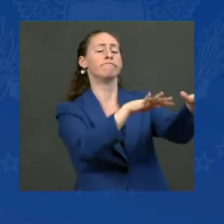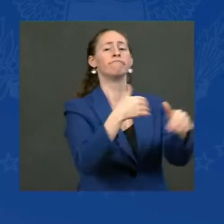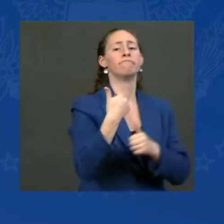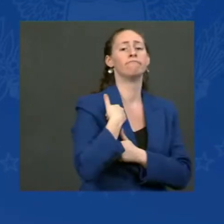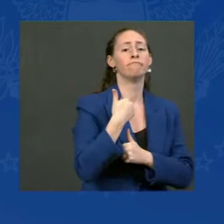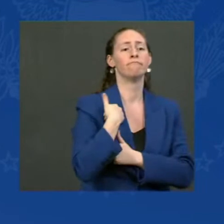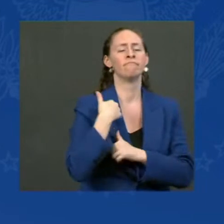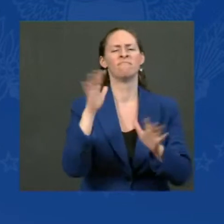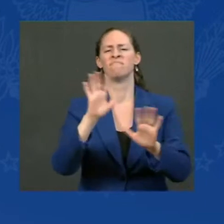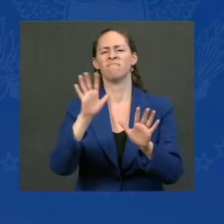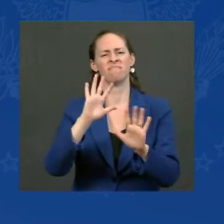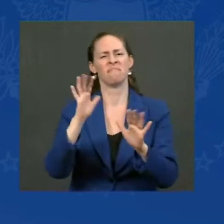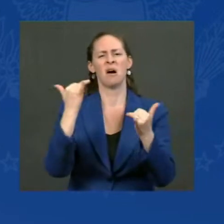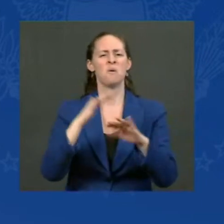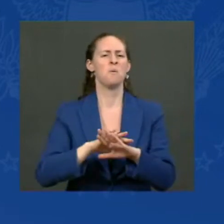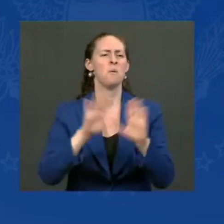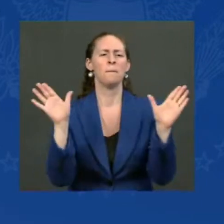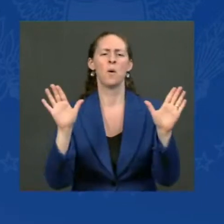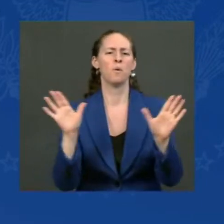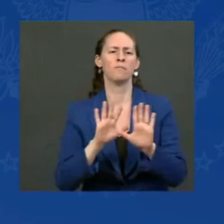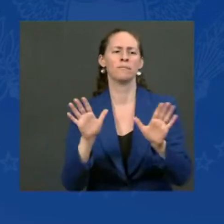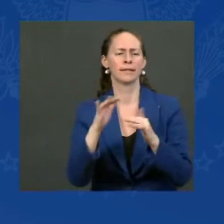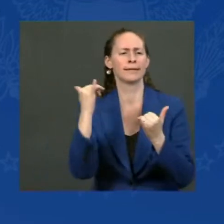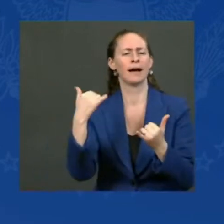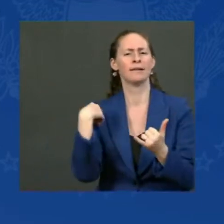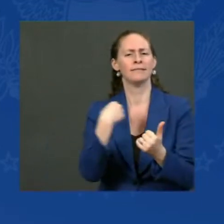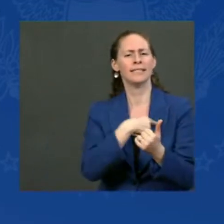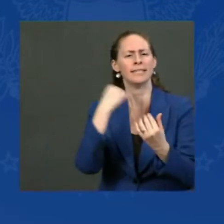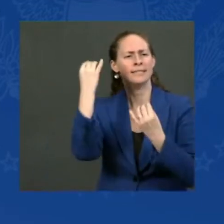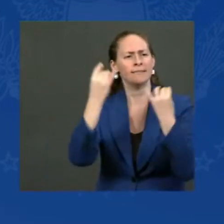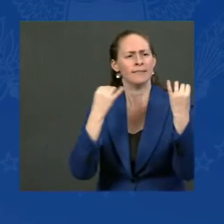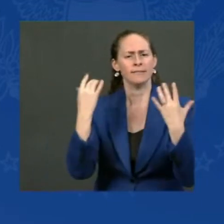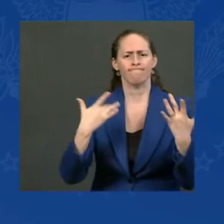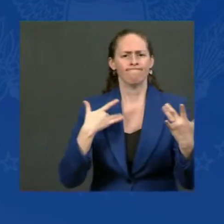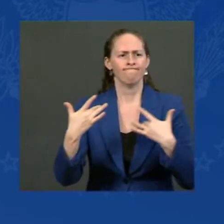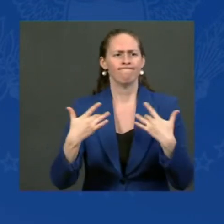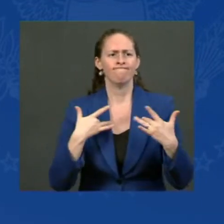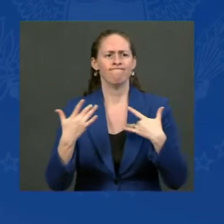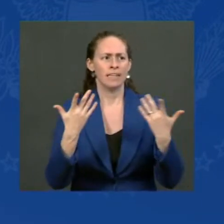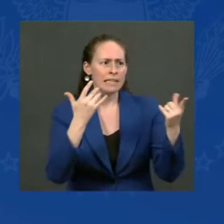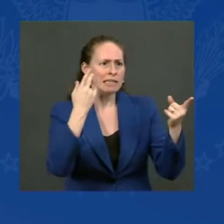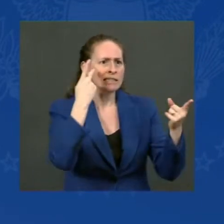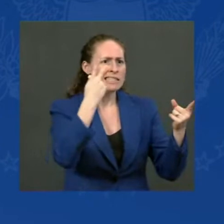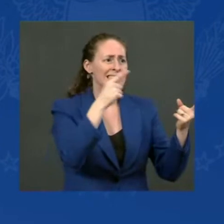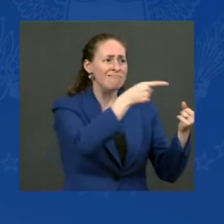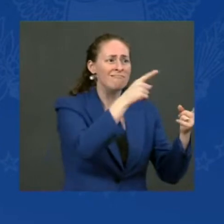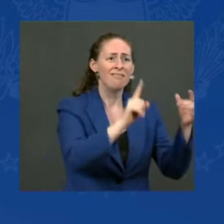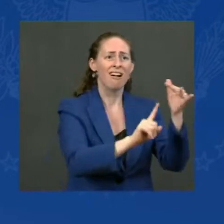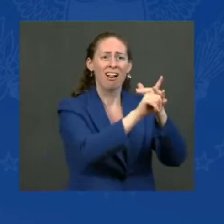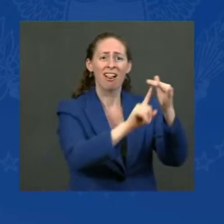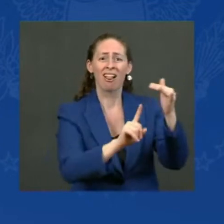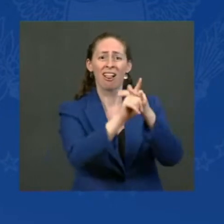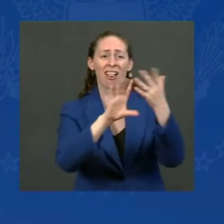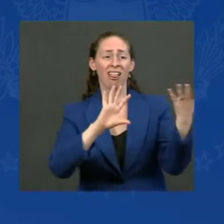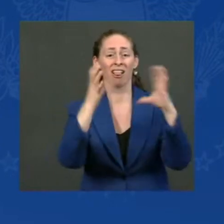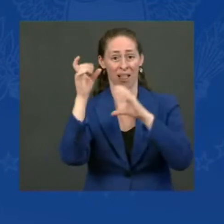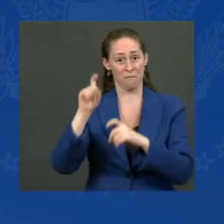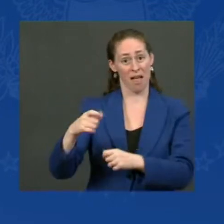Indeed, today, many of our greatest concerns cannot be solved or even addressed through the force of